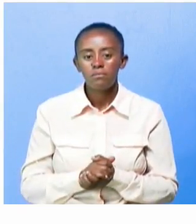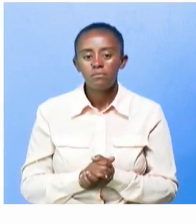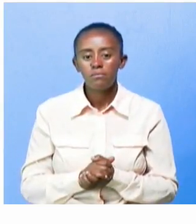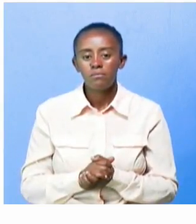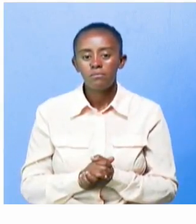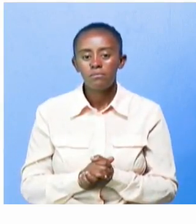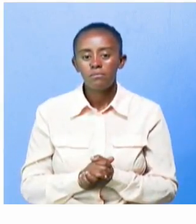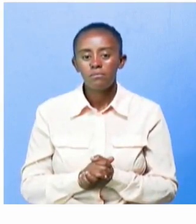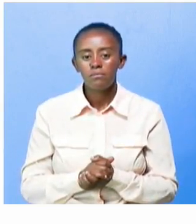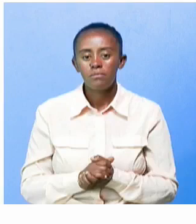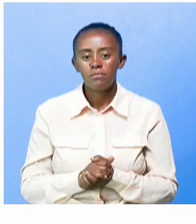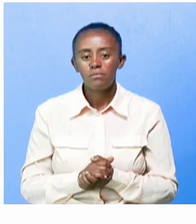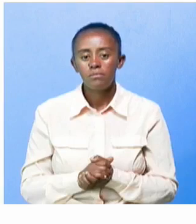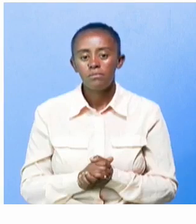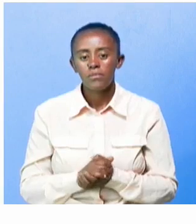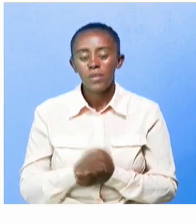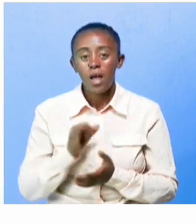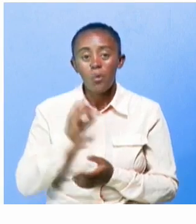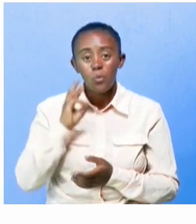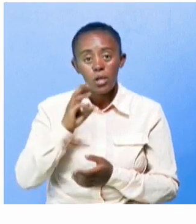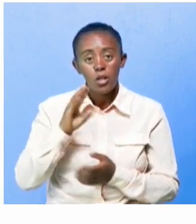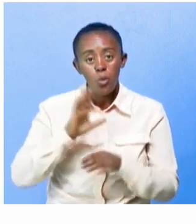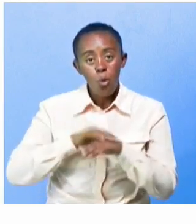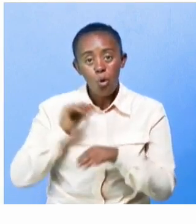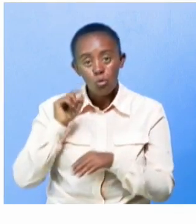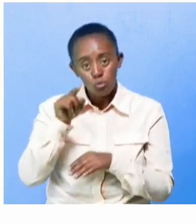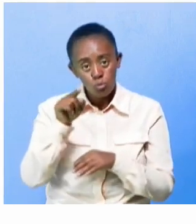I will call you